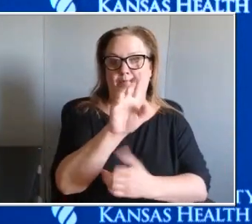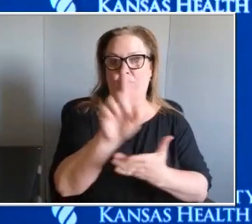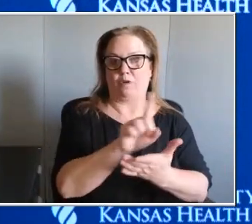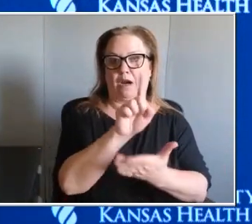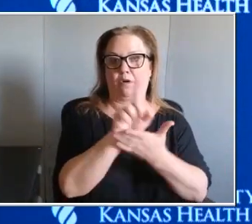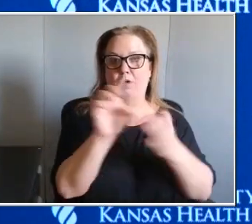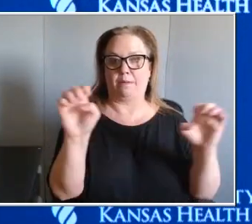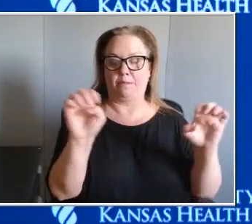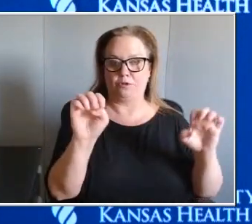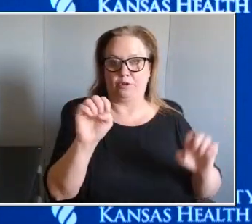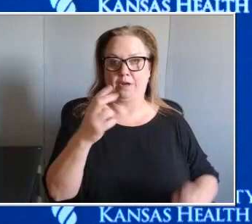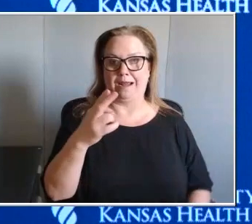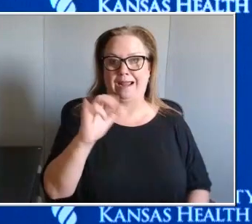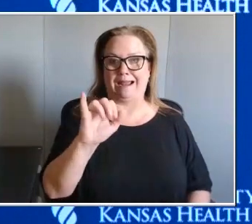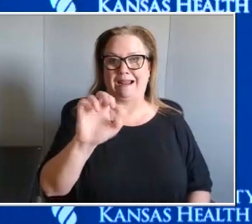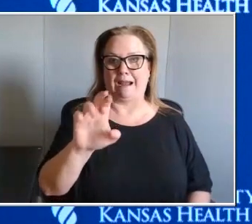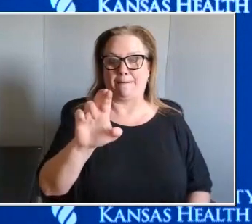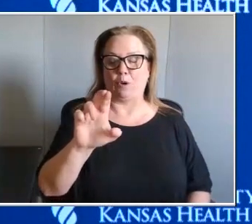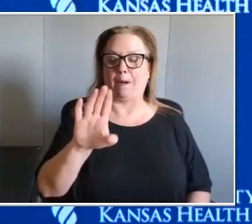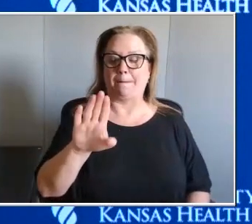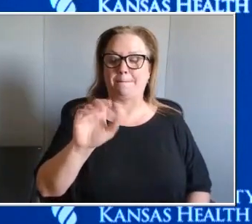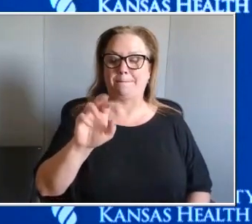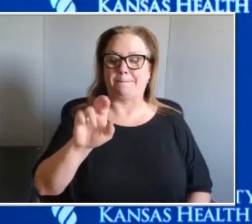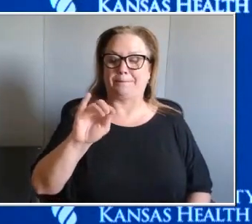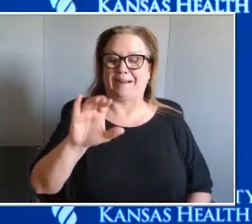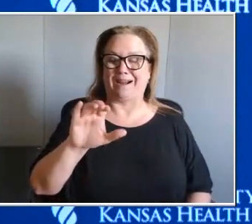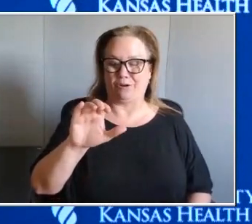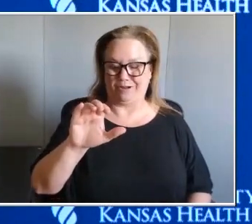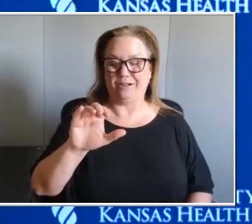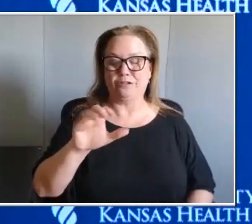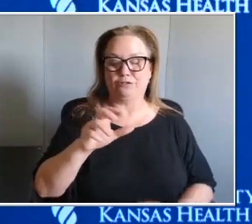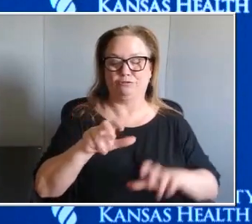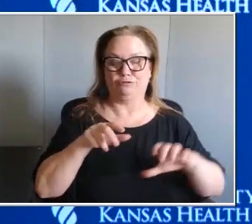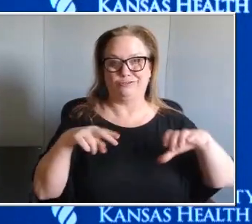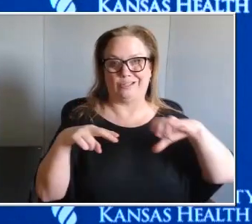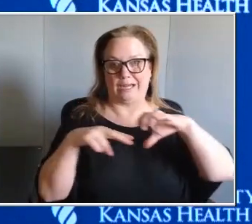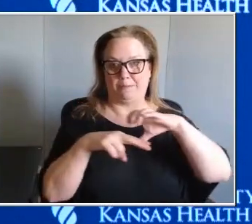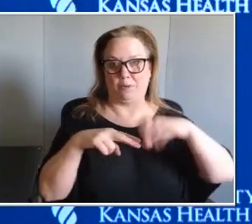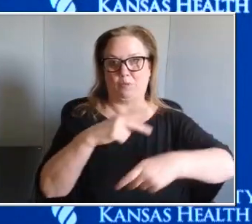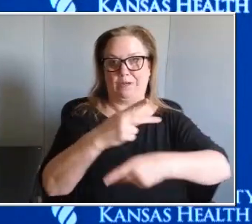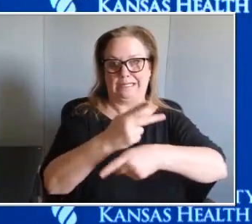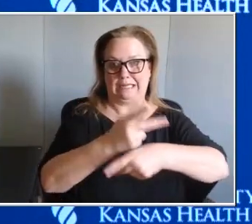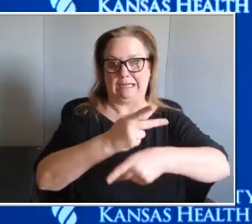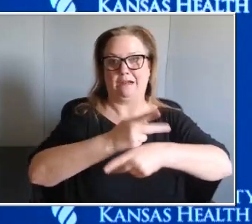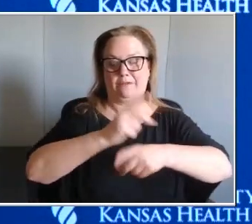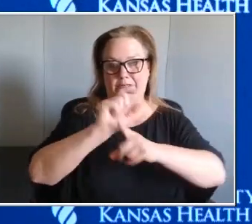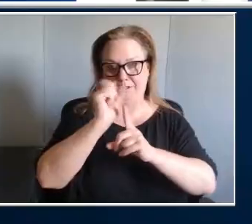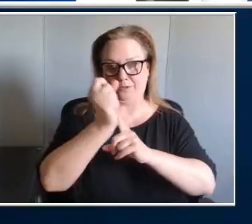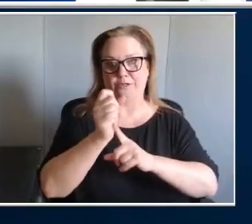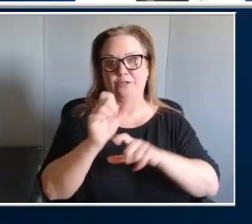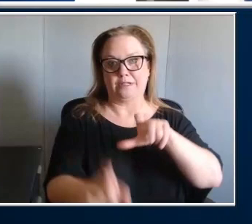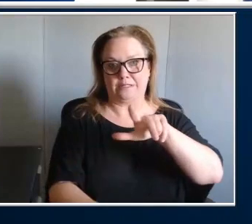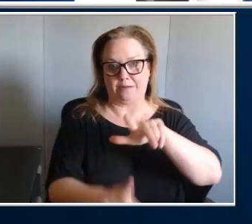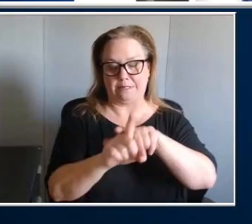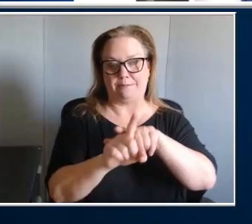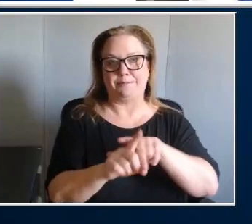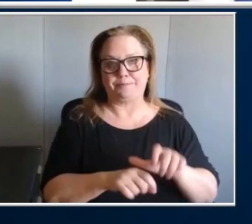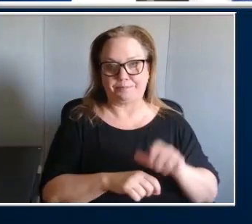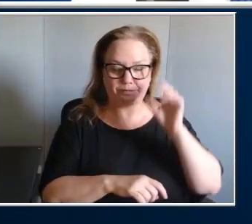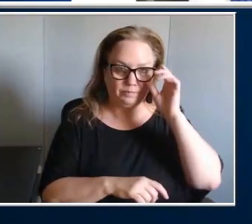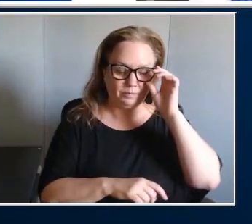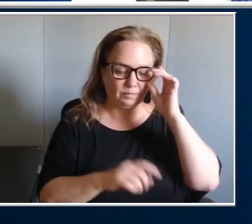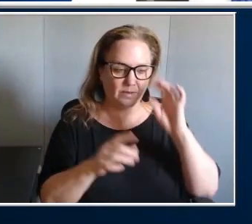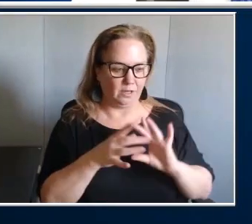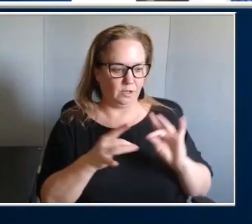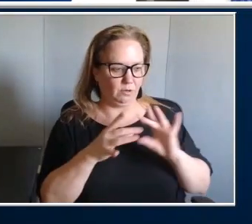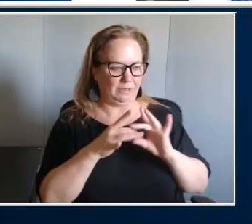emergent hyperbaric chamber center in this area. So we're the ones who take care of situations like this. Exactly. So you mentioned there's this